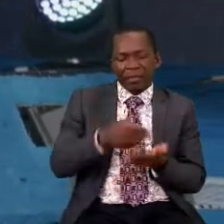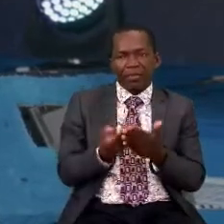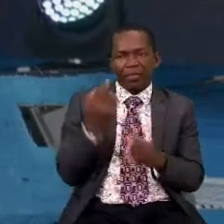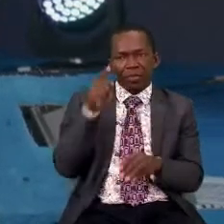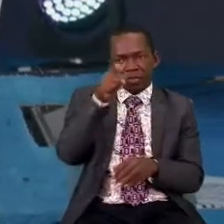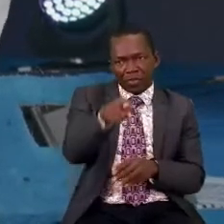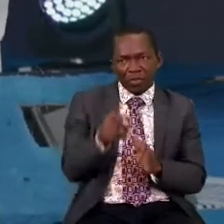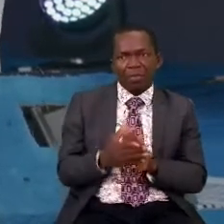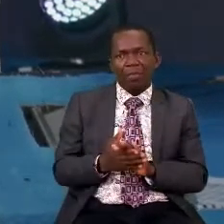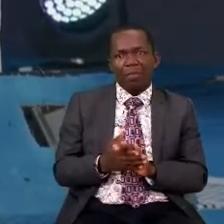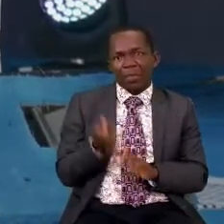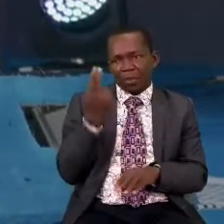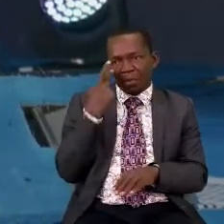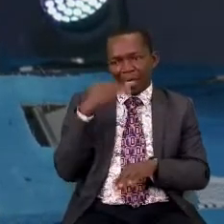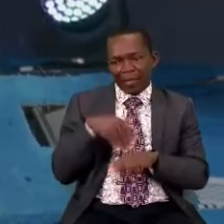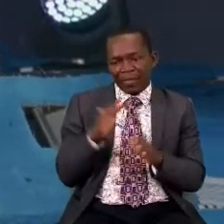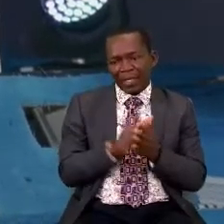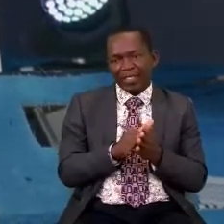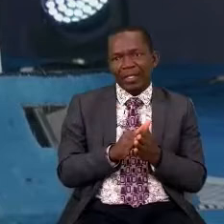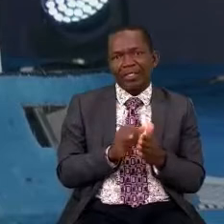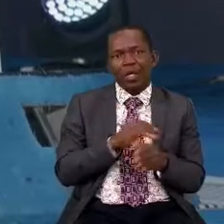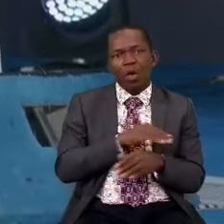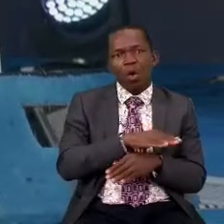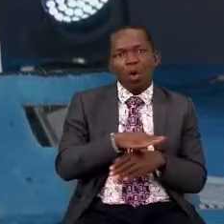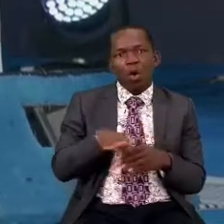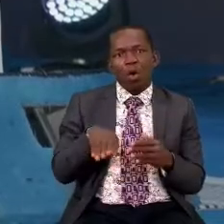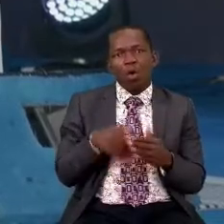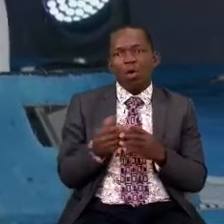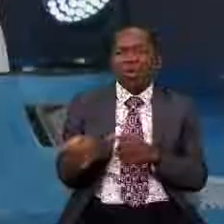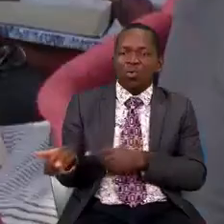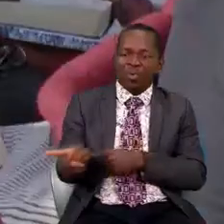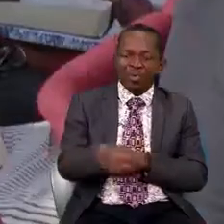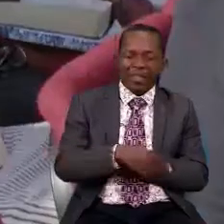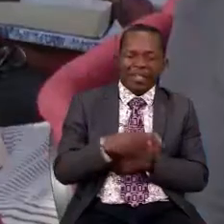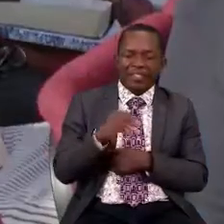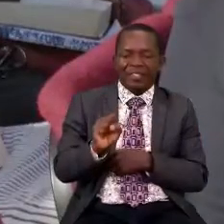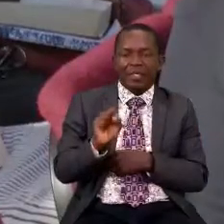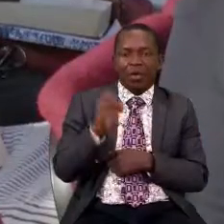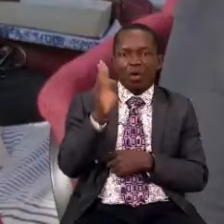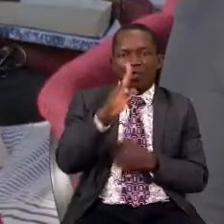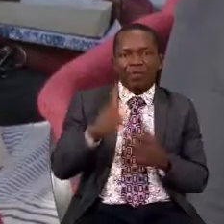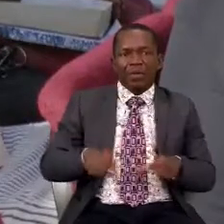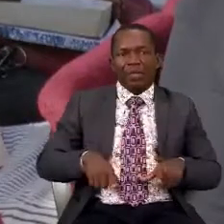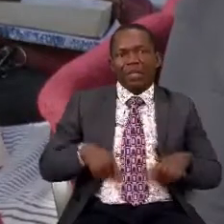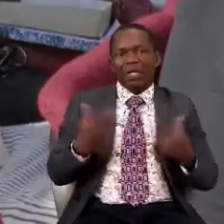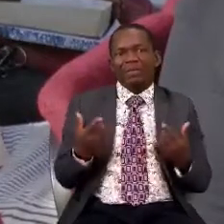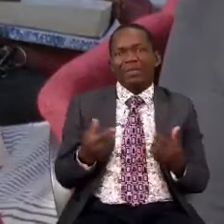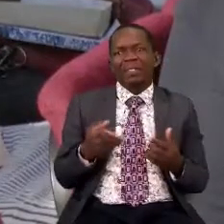It's something to be bold when you are young, or you have not gone through experiences in life in your younger